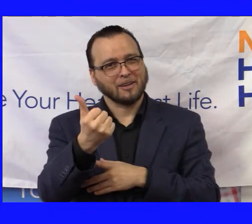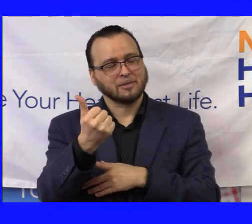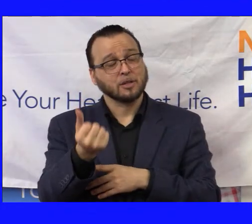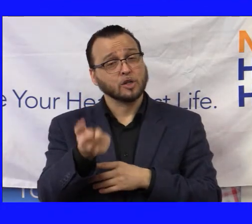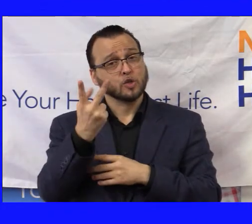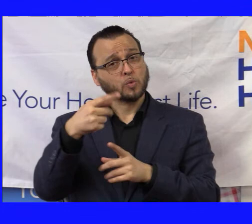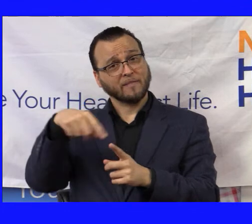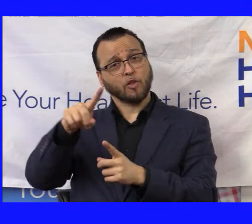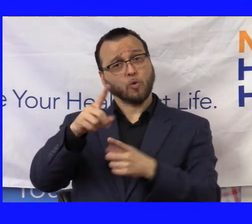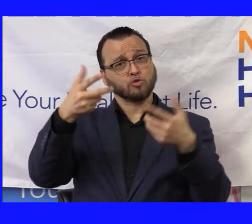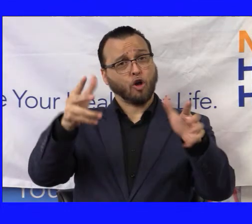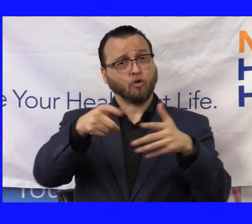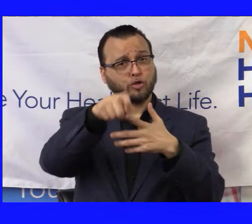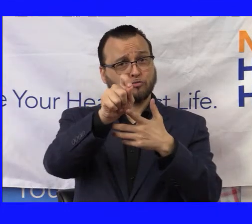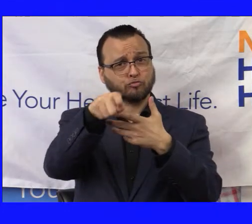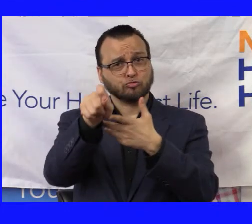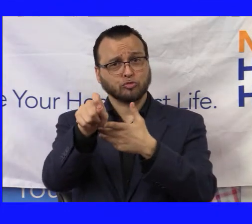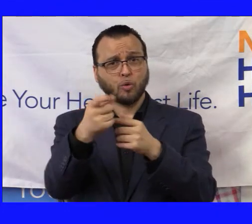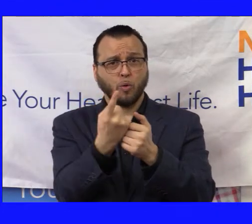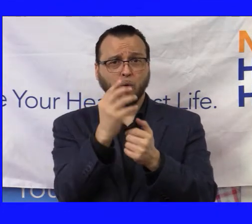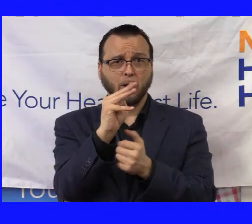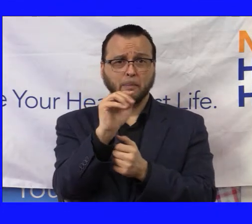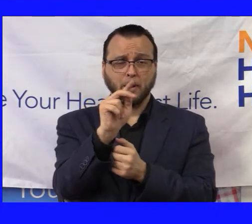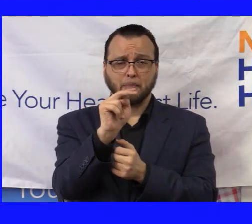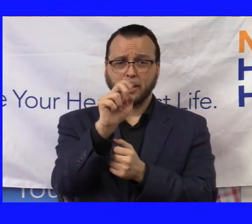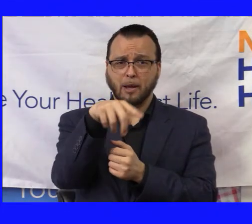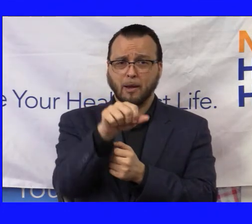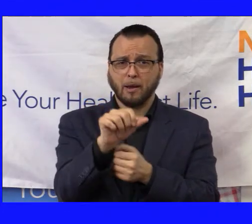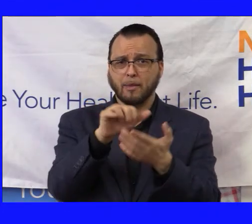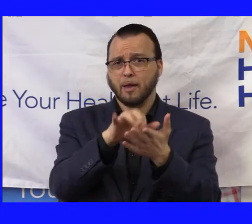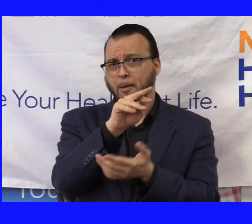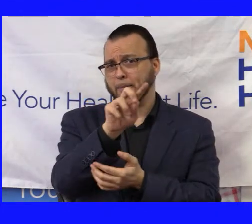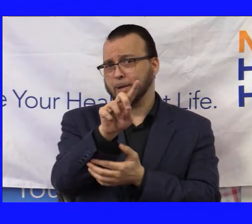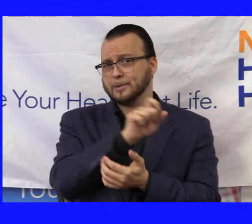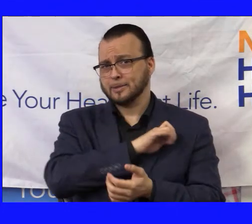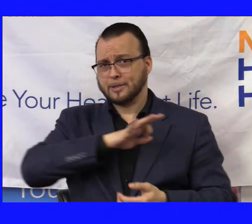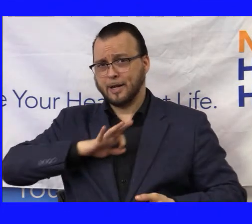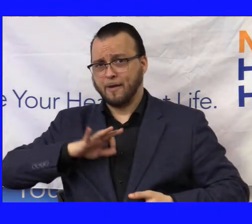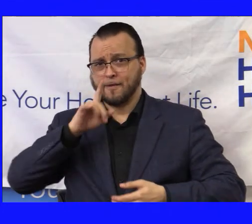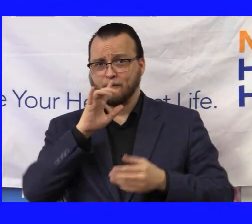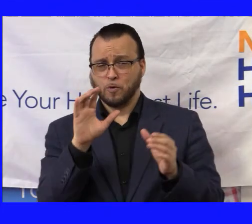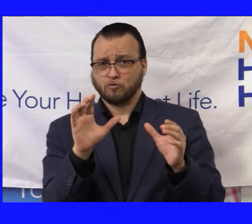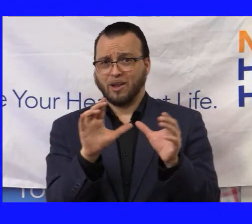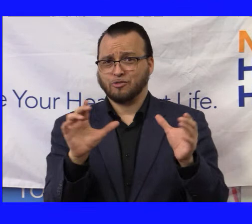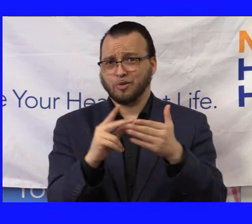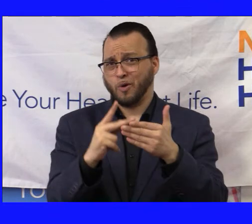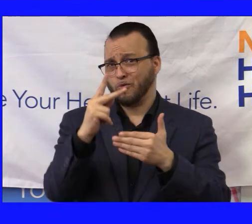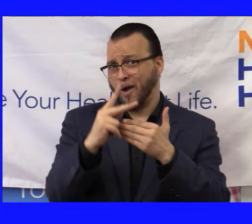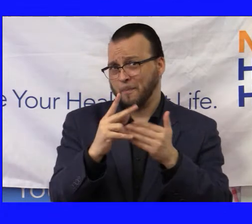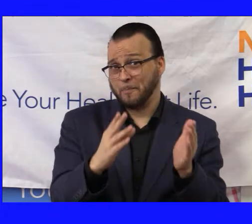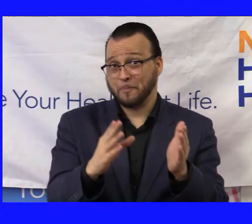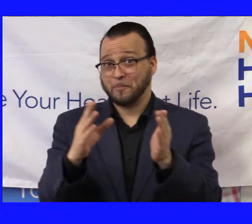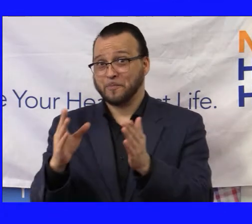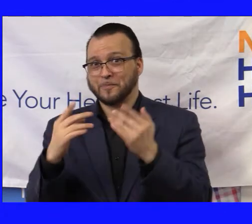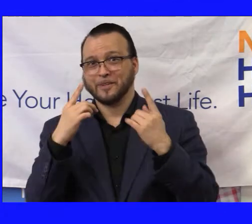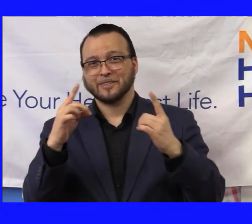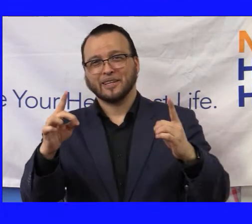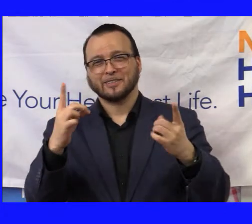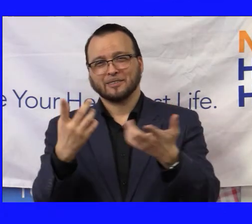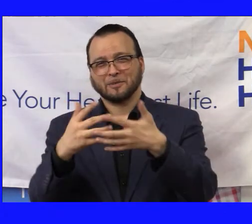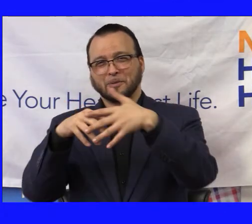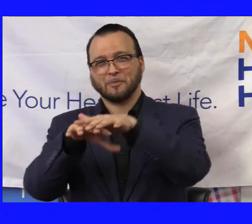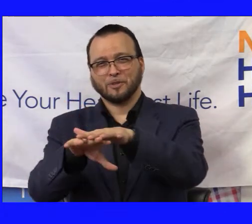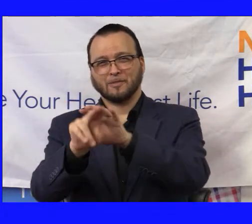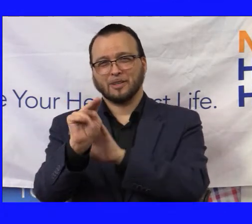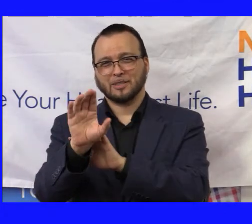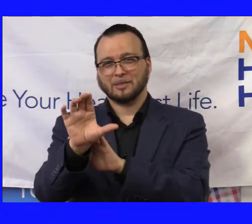of those have come to completion, one with MDPA, which is the MD staff, which is a credentialing program, as well as the successful merger